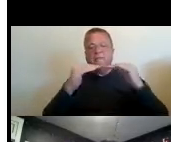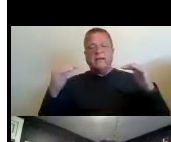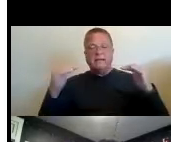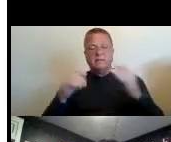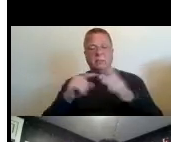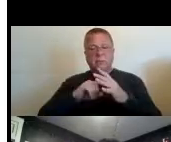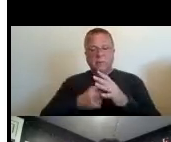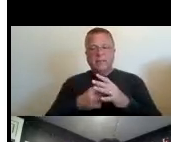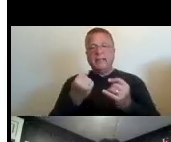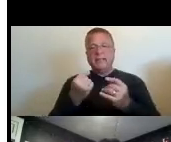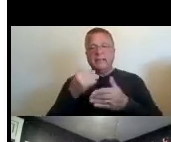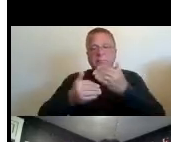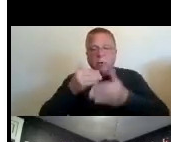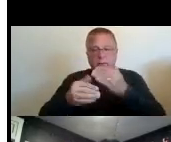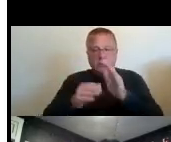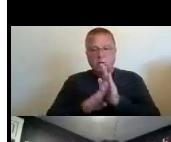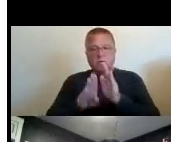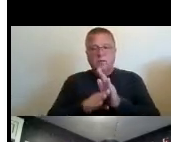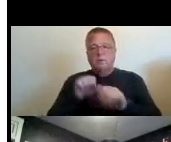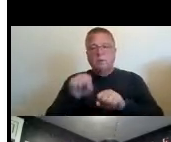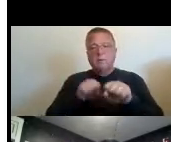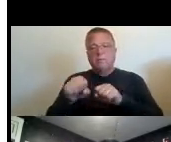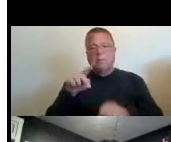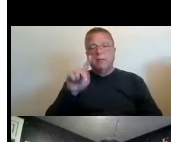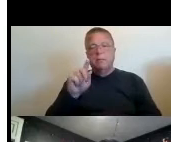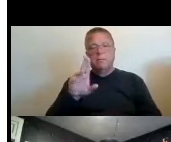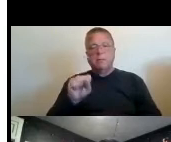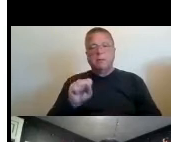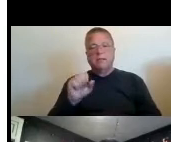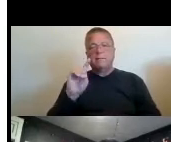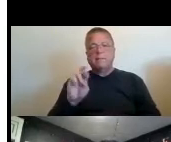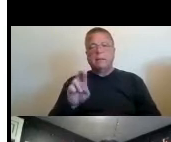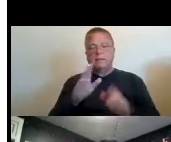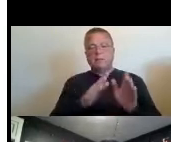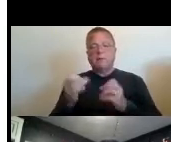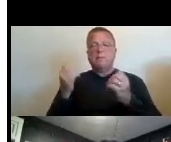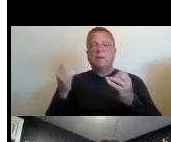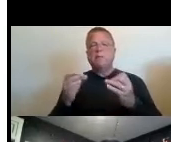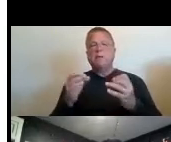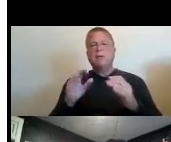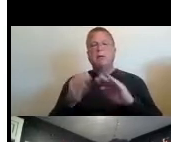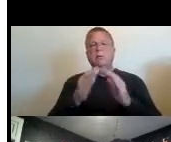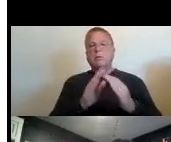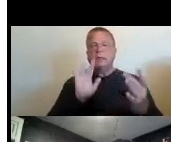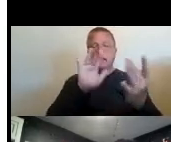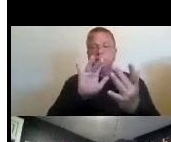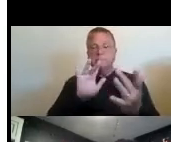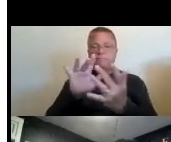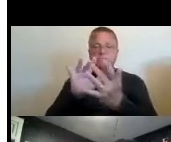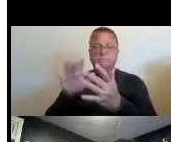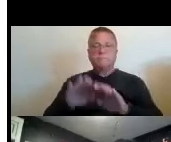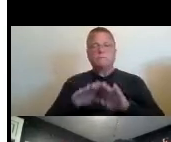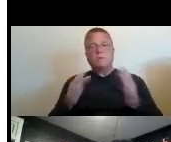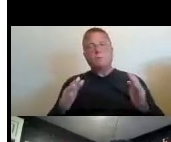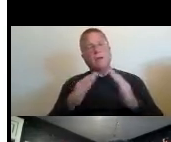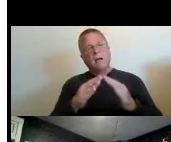this process. We developed our Bike Plus master plan with a lot of community outreach, with open houses, with community